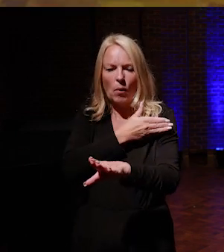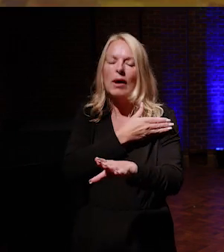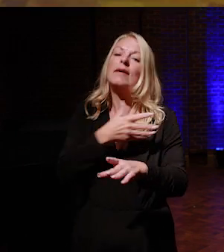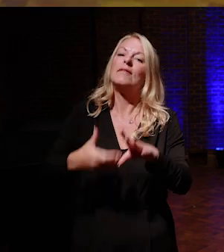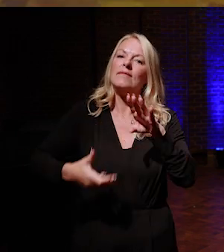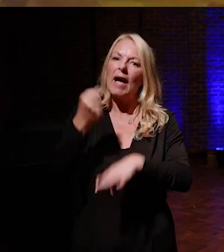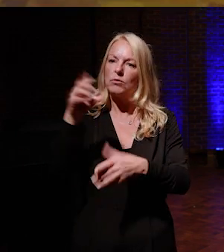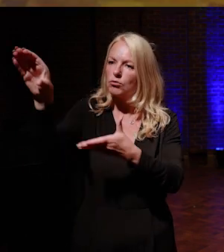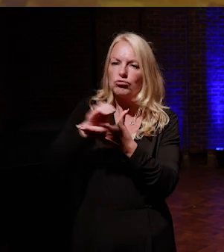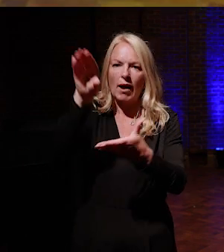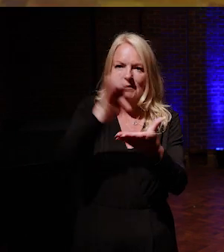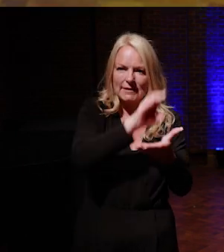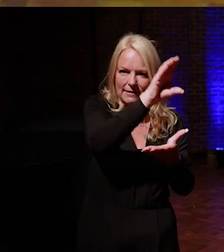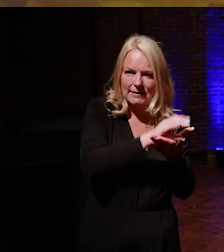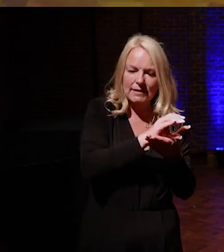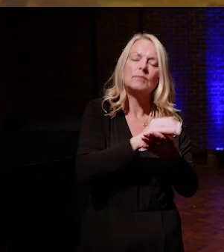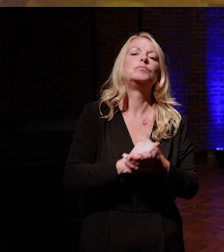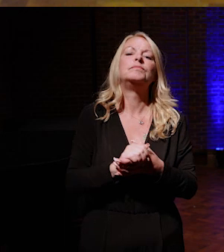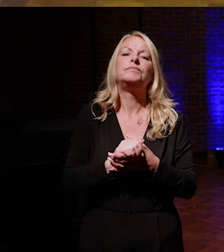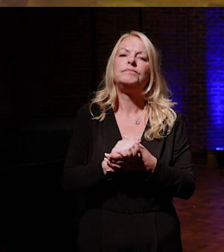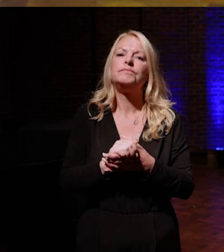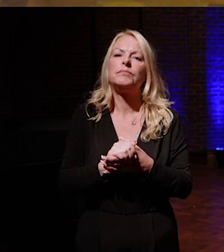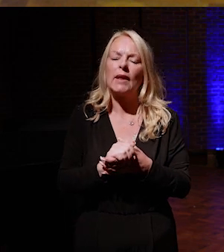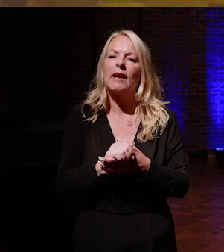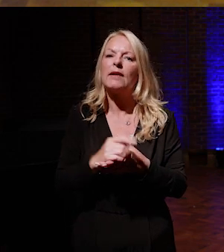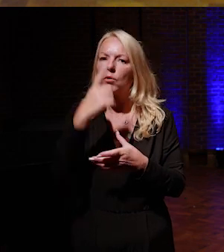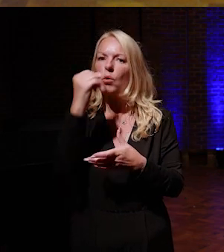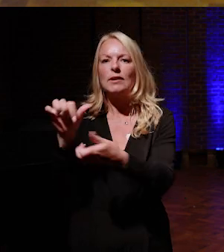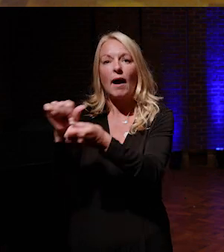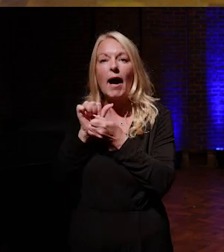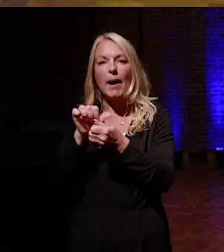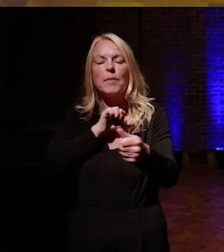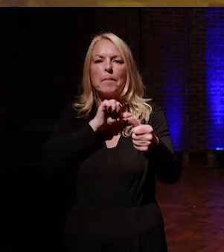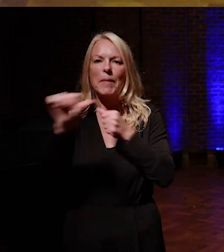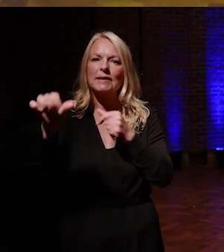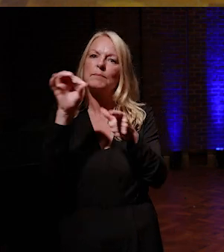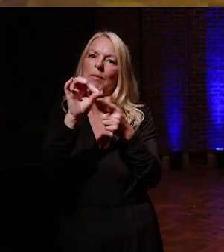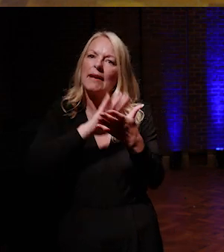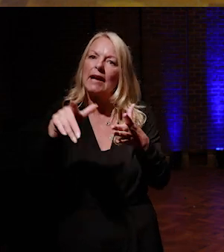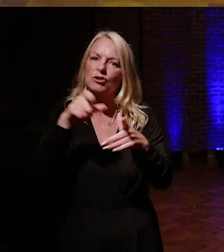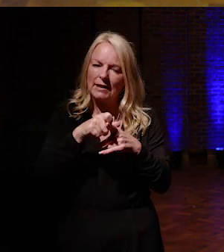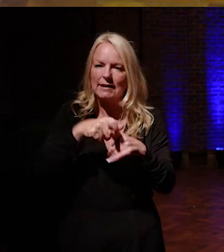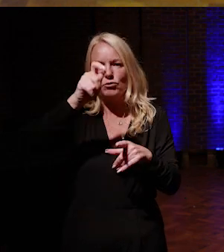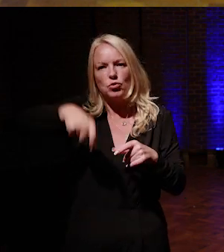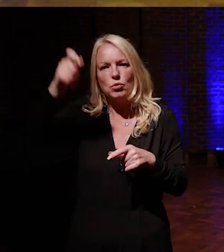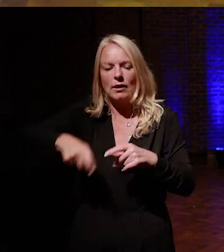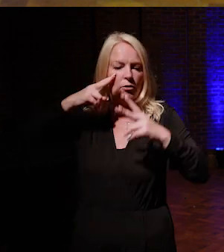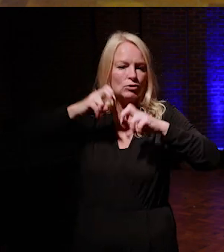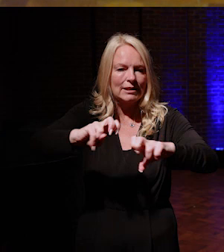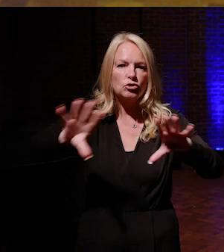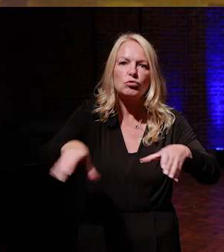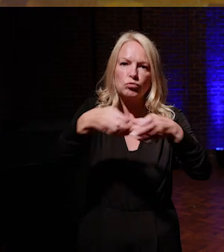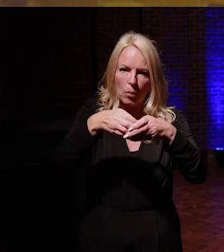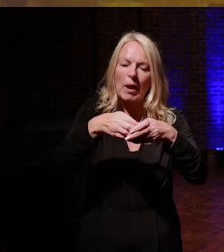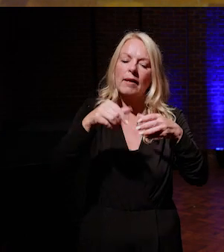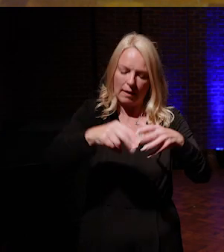several grants. And I was able to hire the best PhD students from my research group. And while he